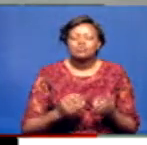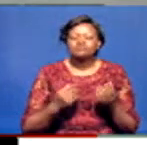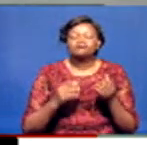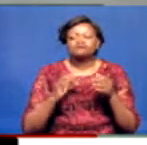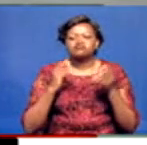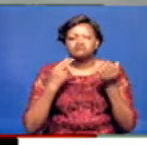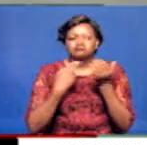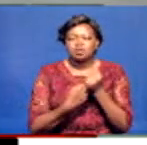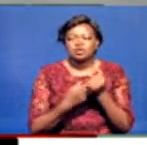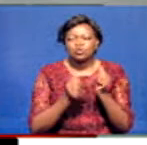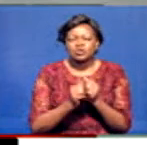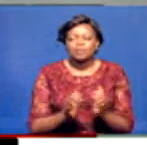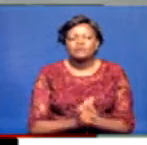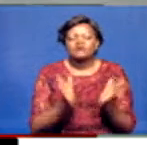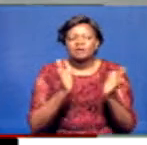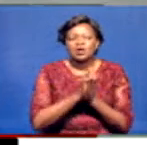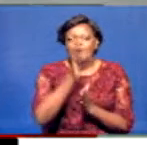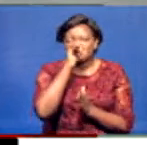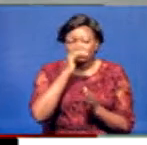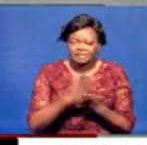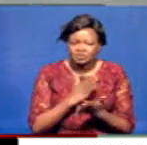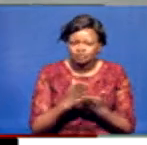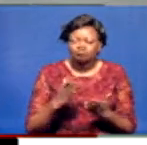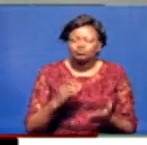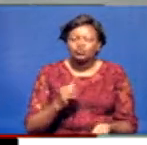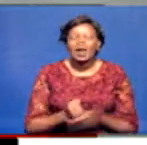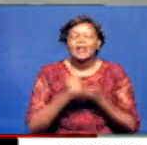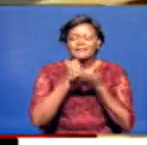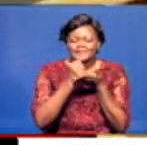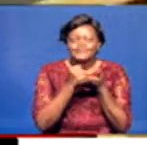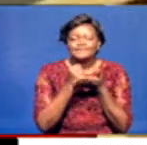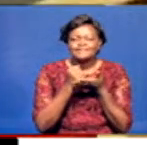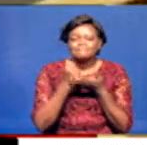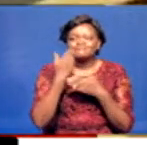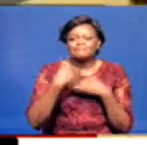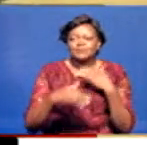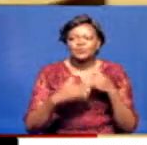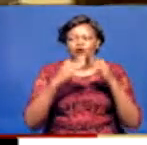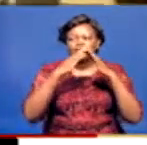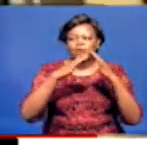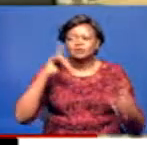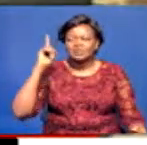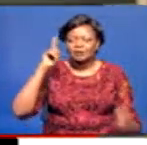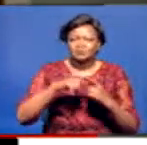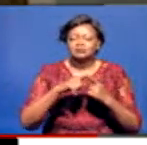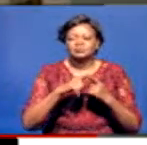affordable houses, especially targeting vulnerable groups.